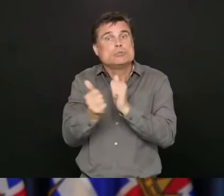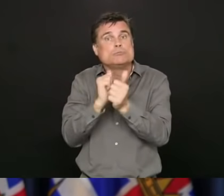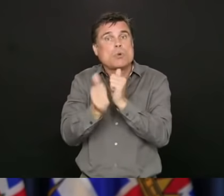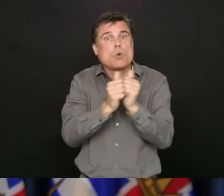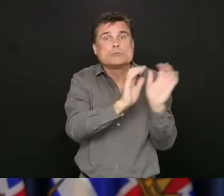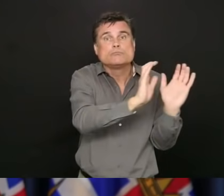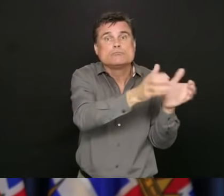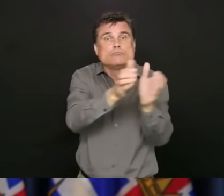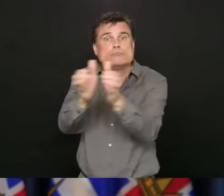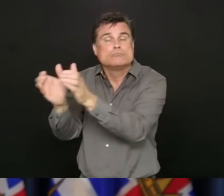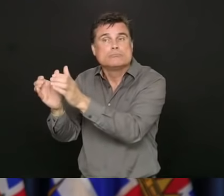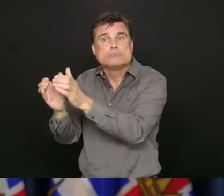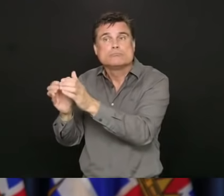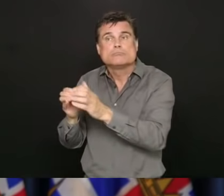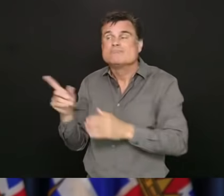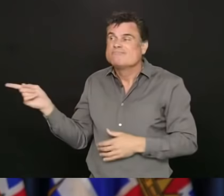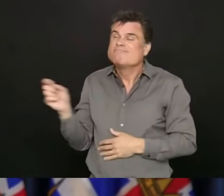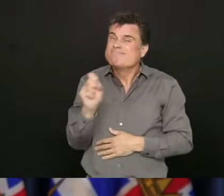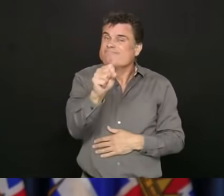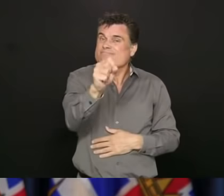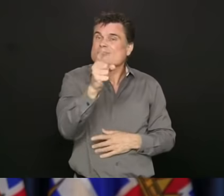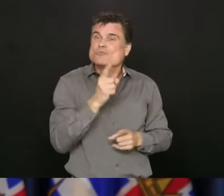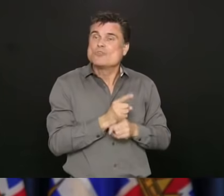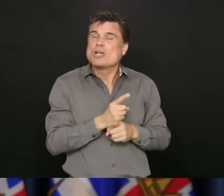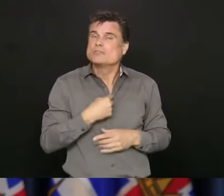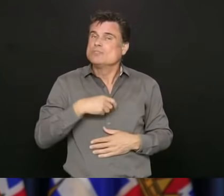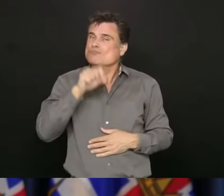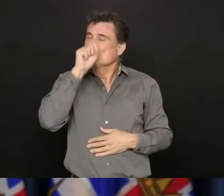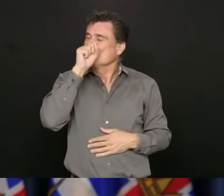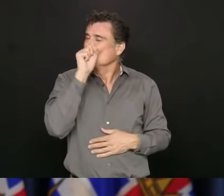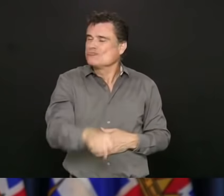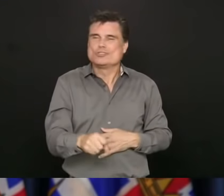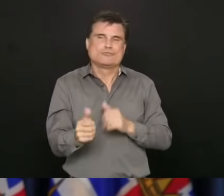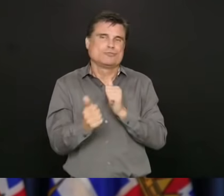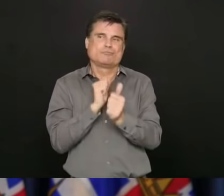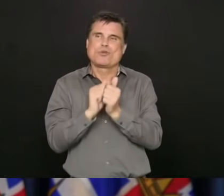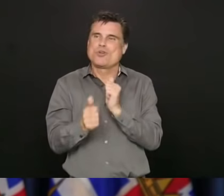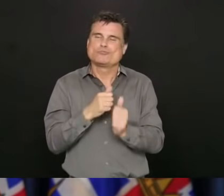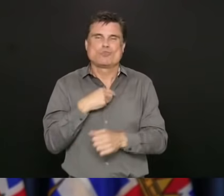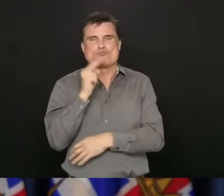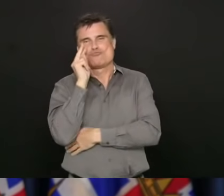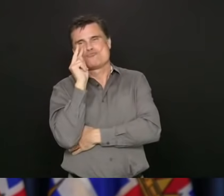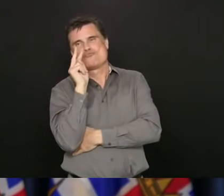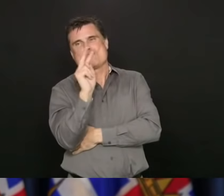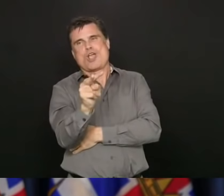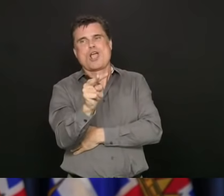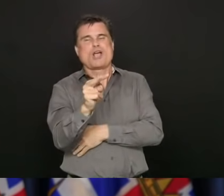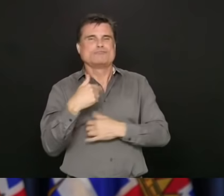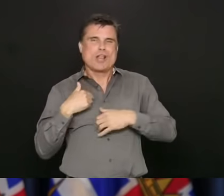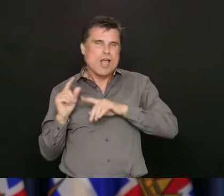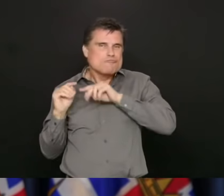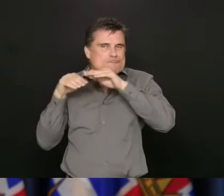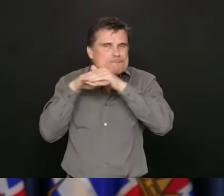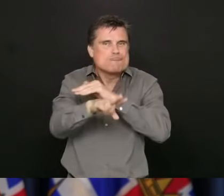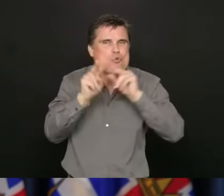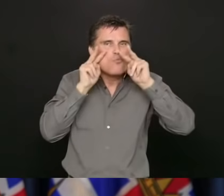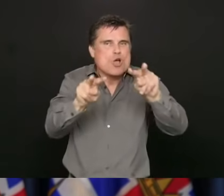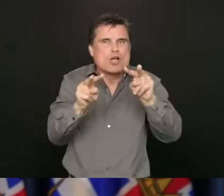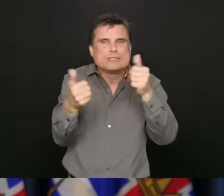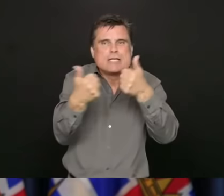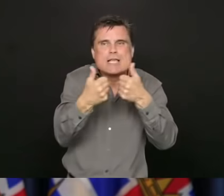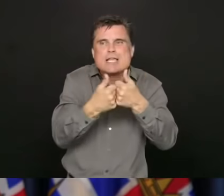a big sports fan, and it's not just my I love going to the games. I love watching them on television, but it's a tremendous